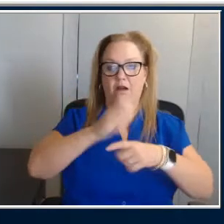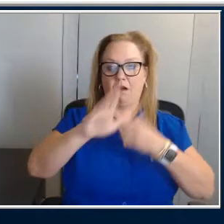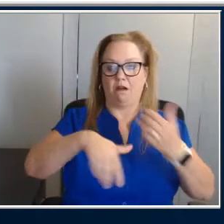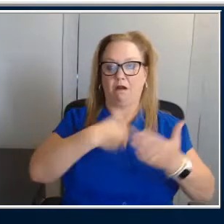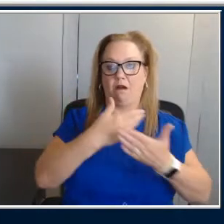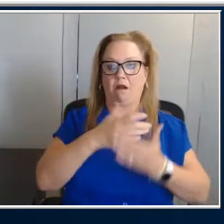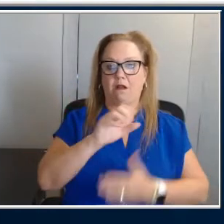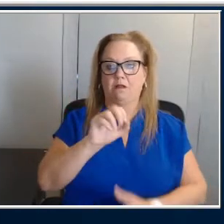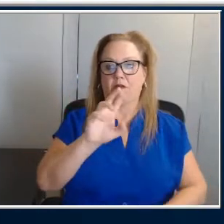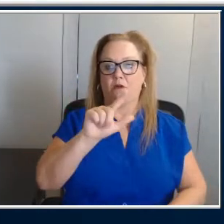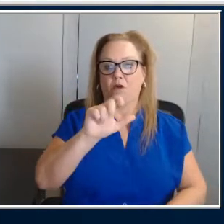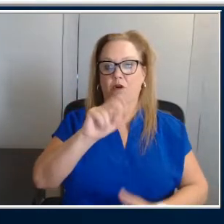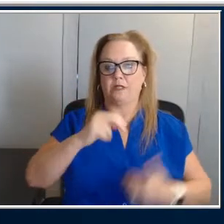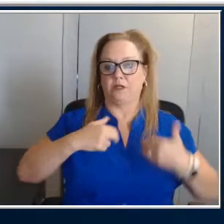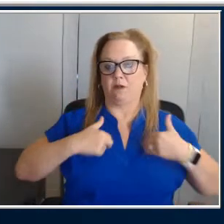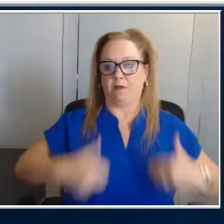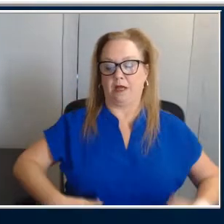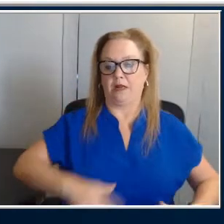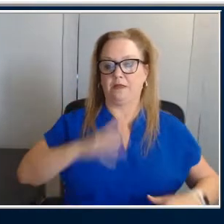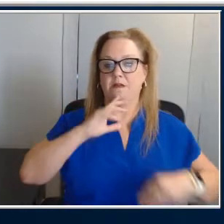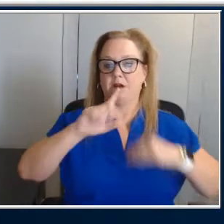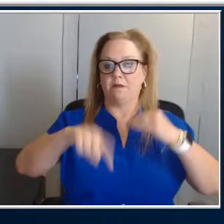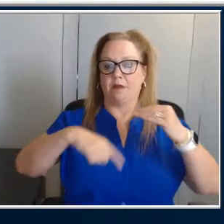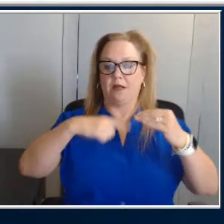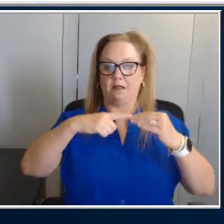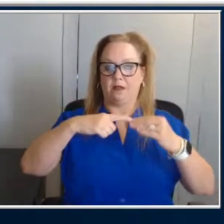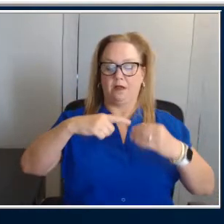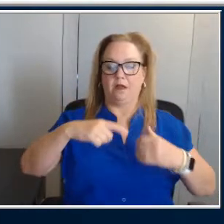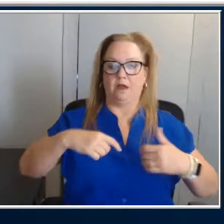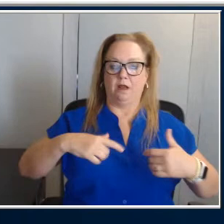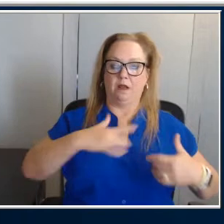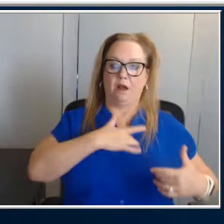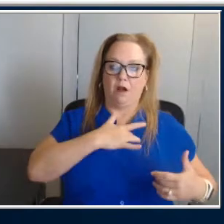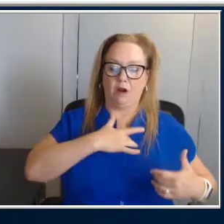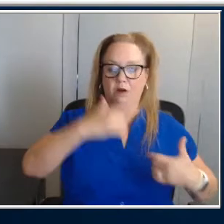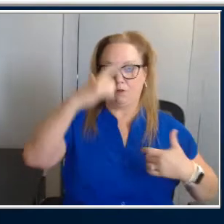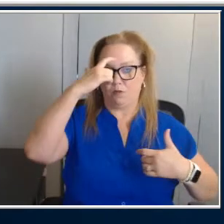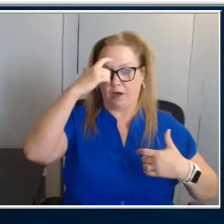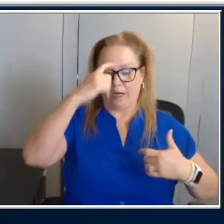to us a little bit about that, because it's lungs, heart, brain, kidney, every part of it,